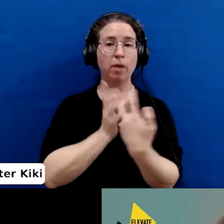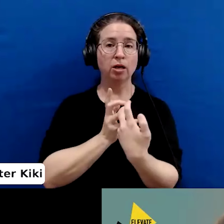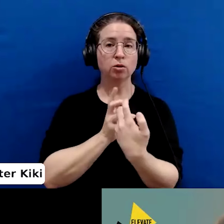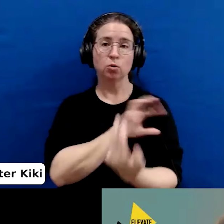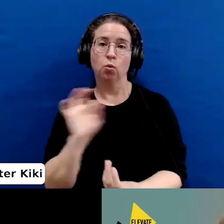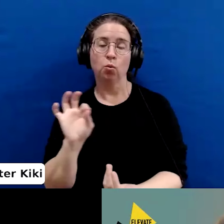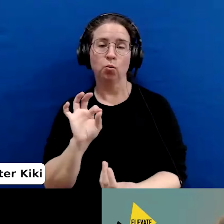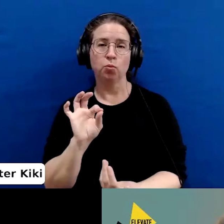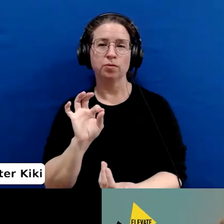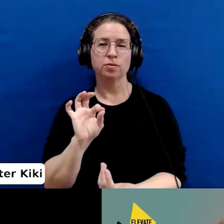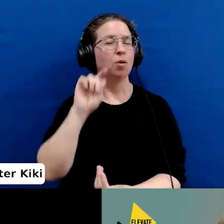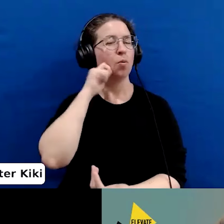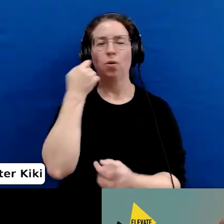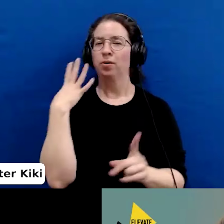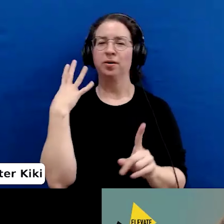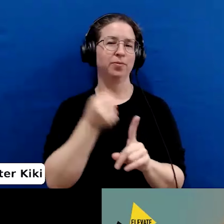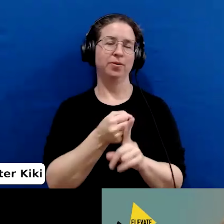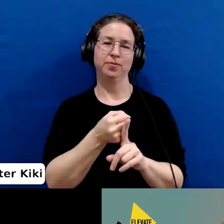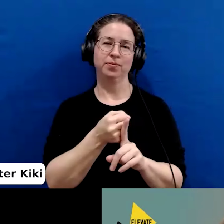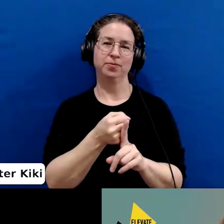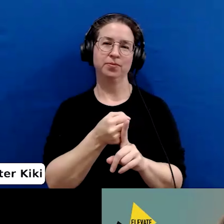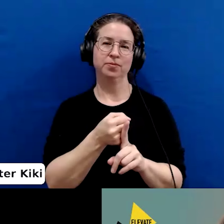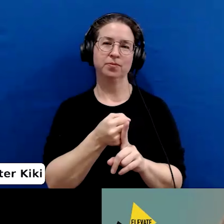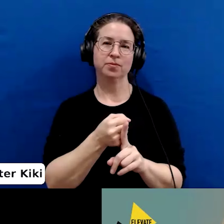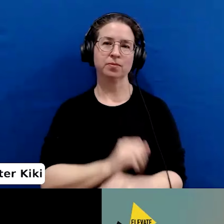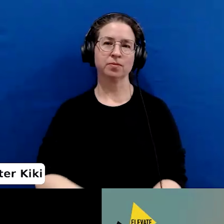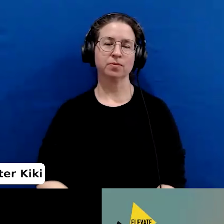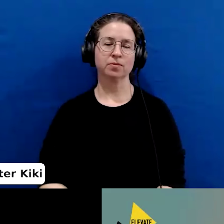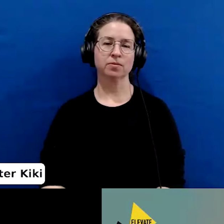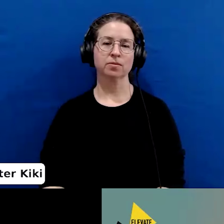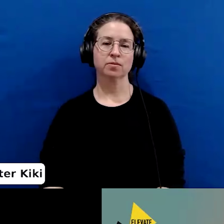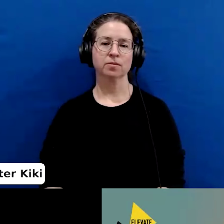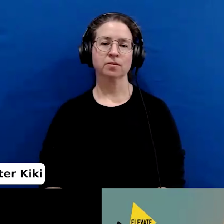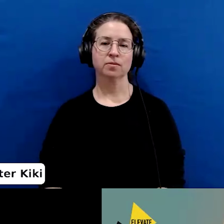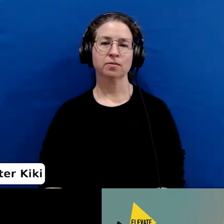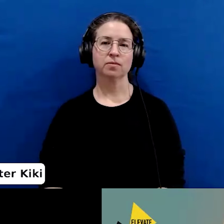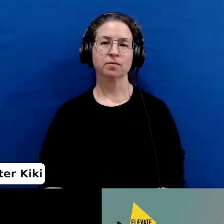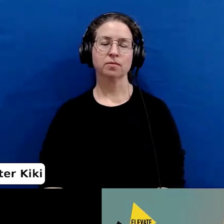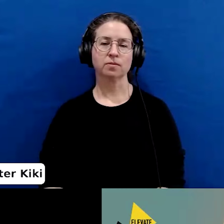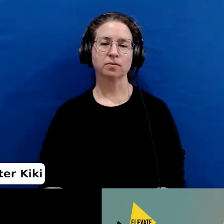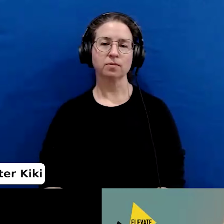It will not change the outcome of your application.